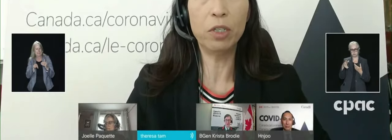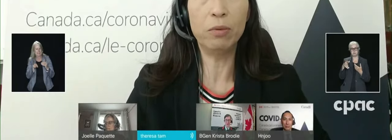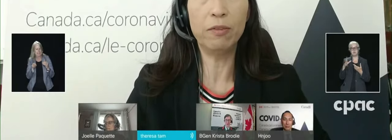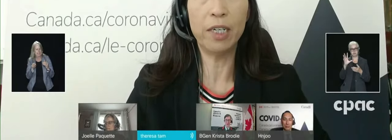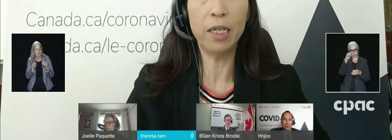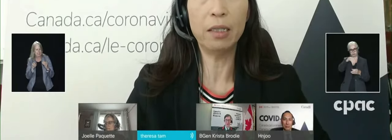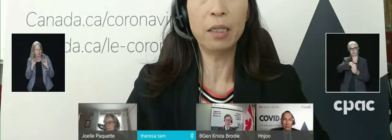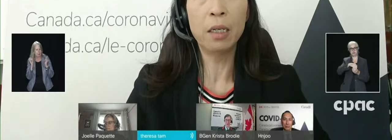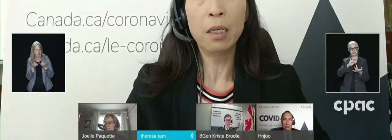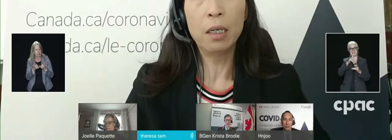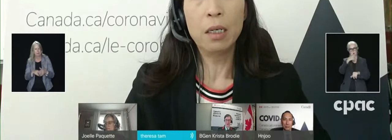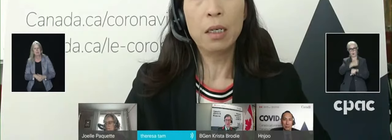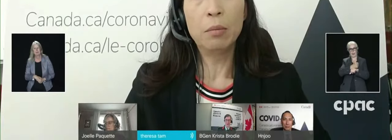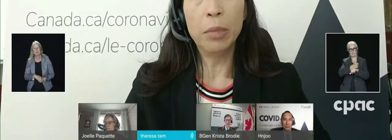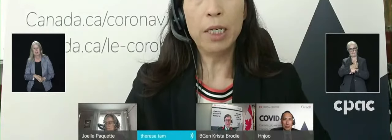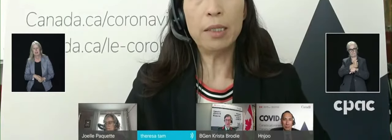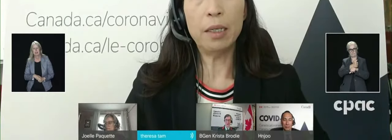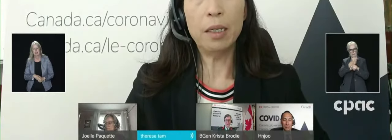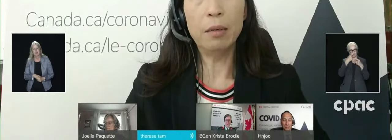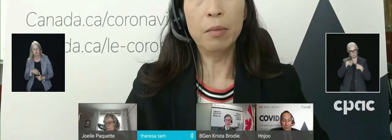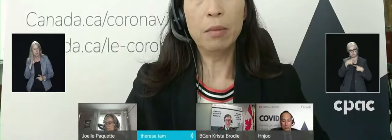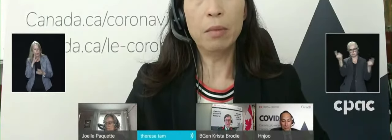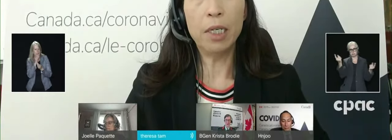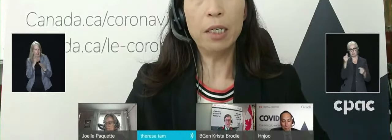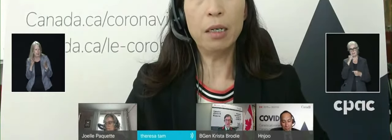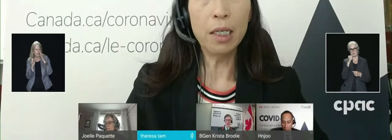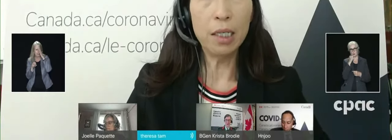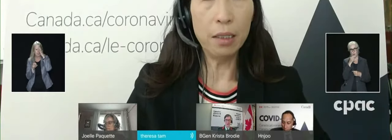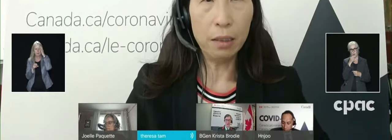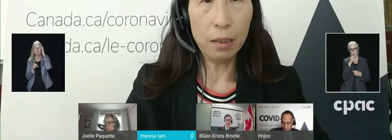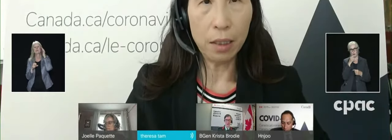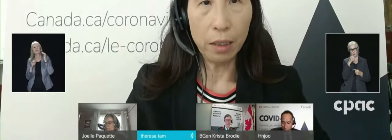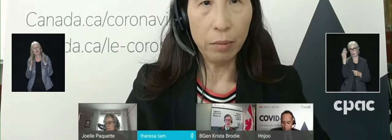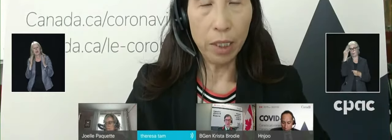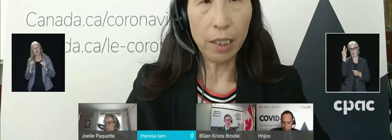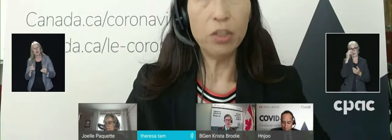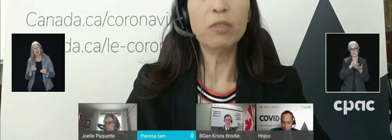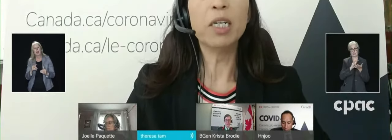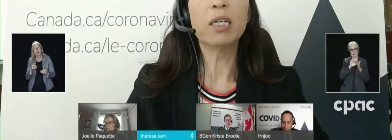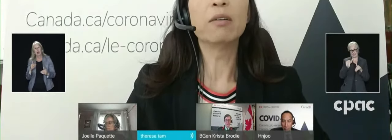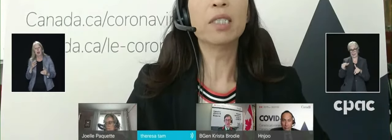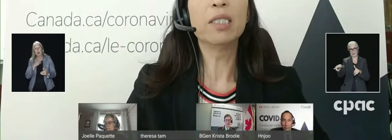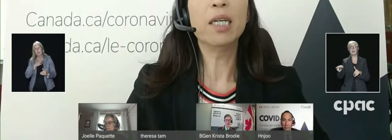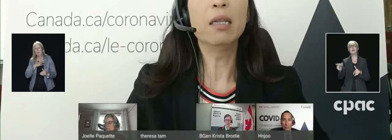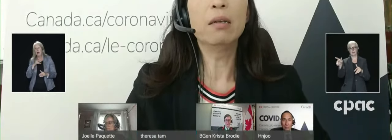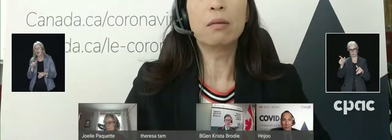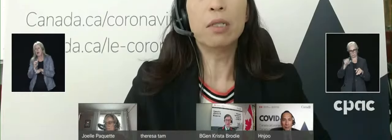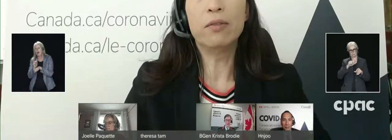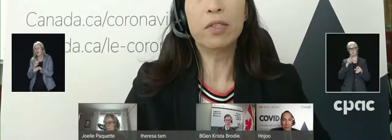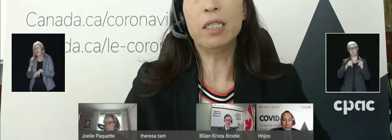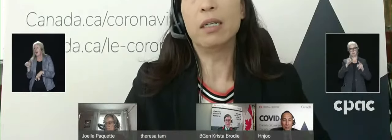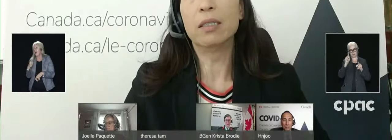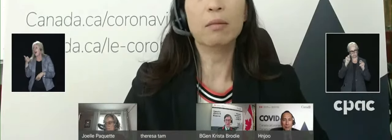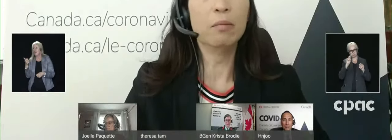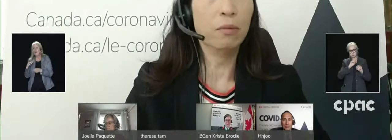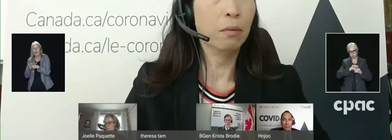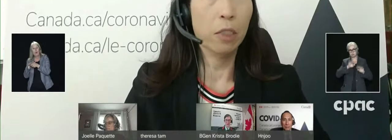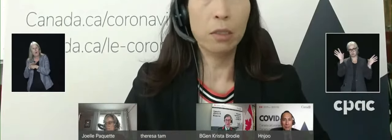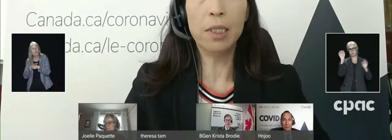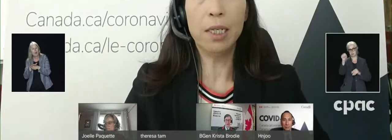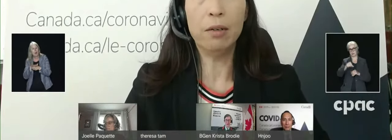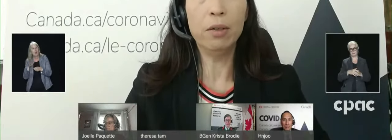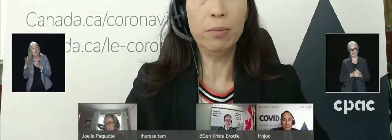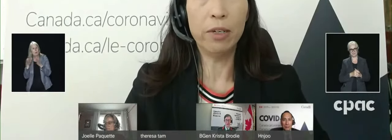conference. So we will provide that. But my colleagues, the other chief medical officers, said, look, we've already got